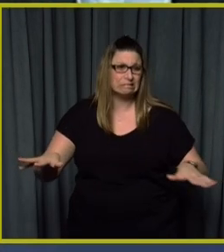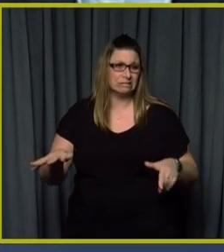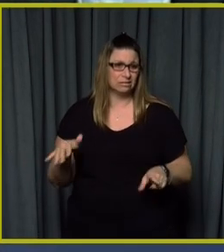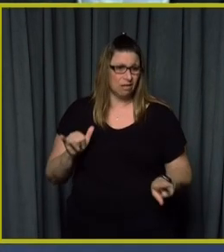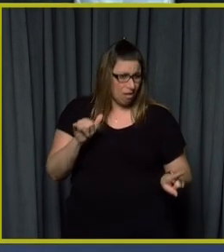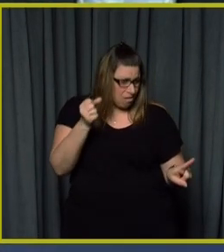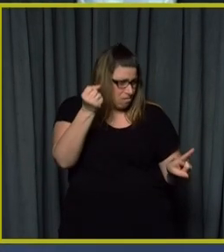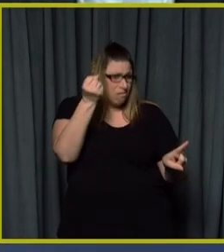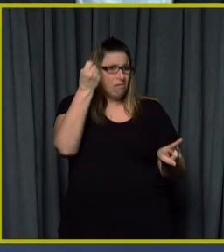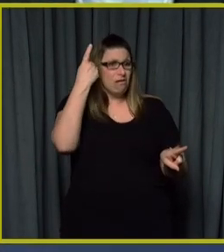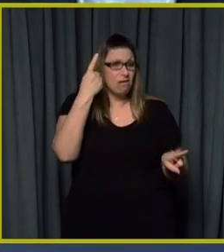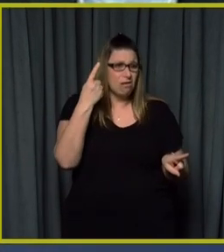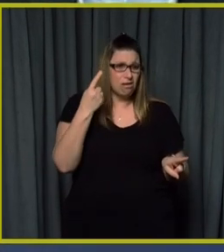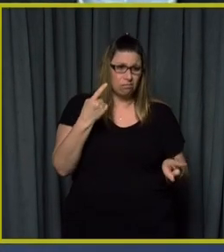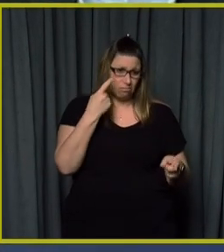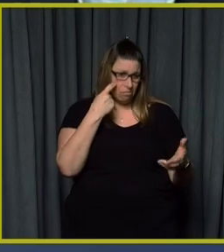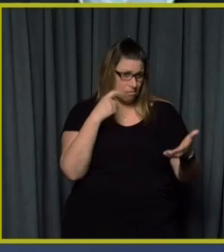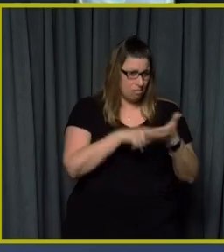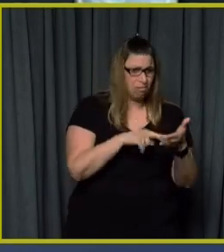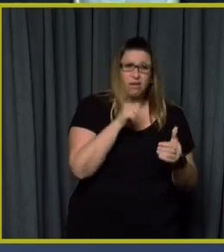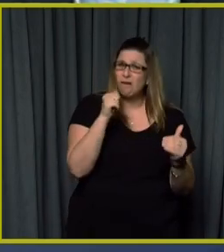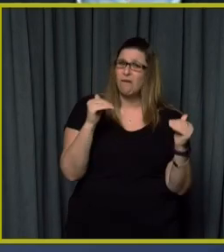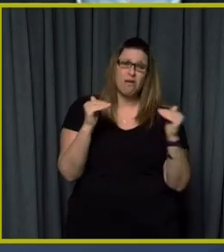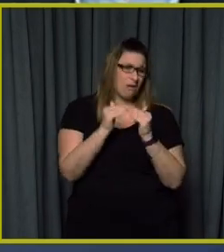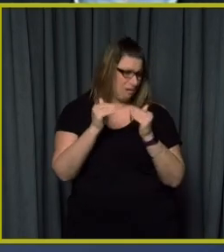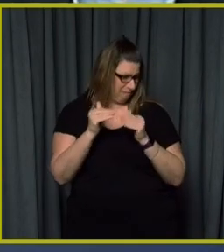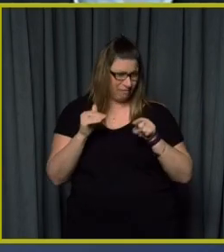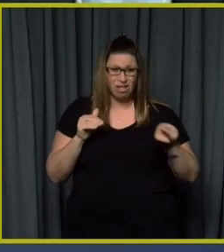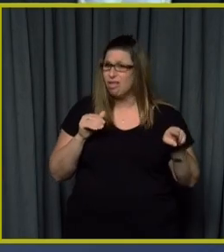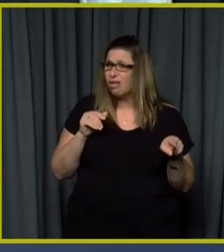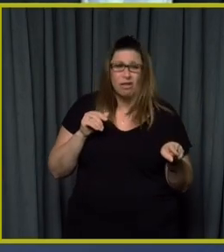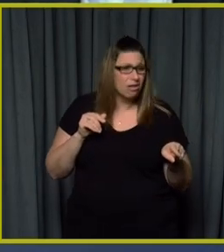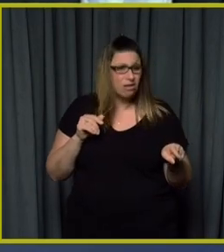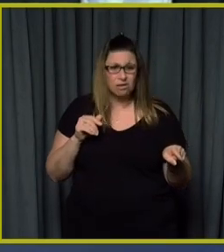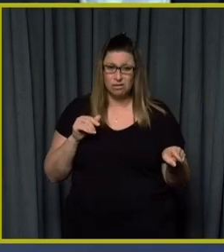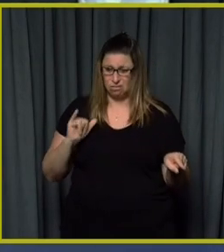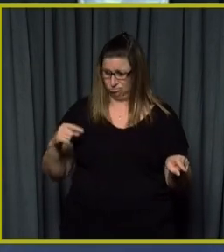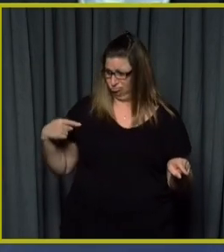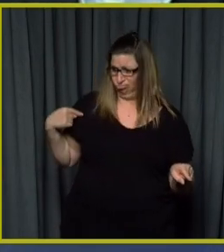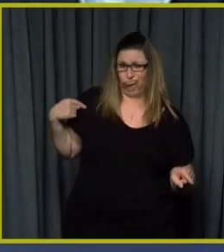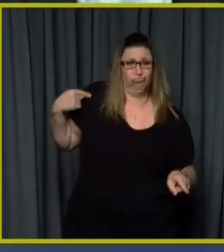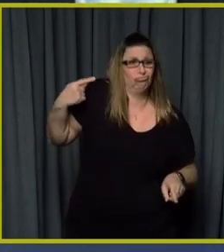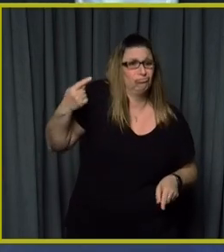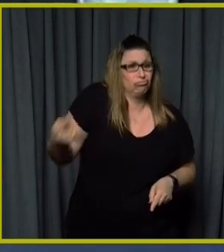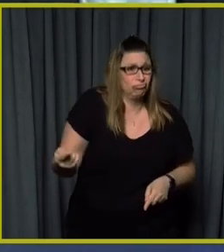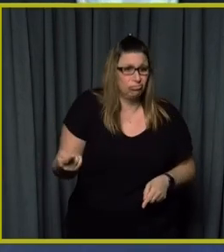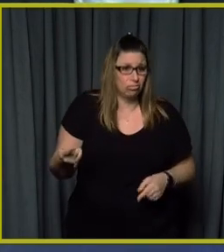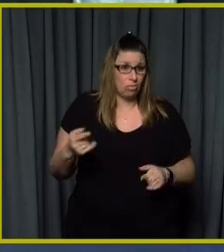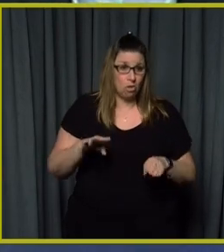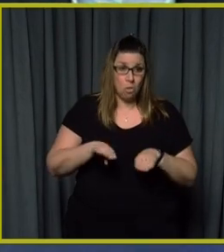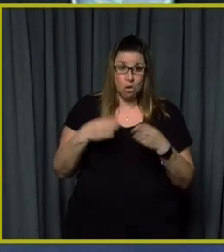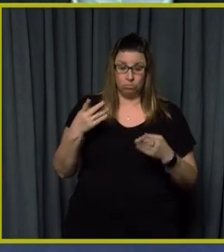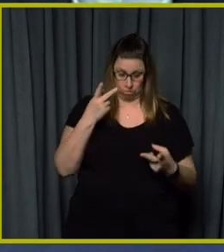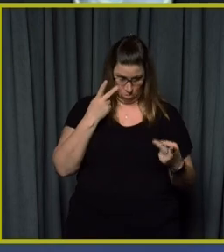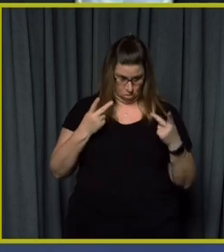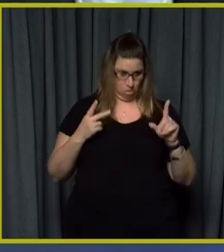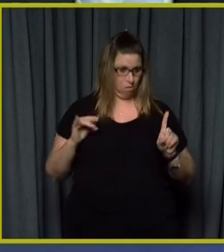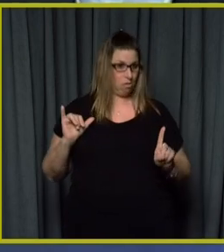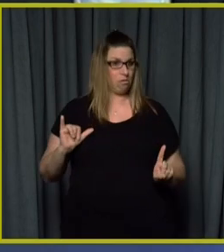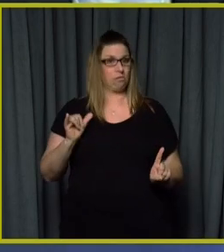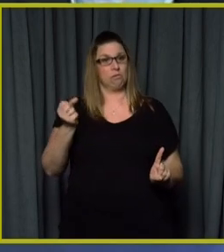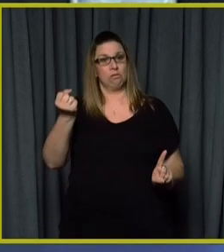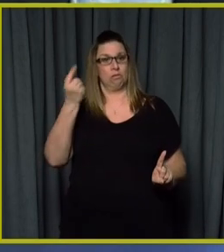inequalities that have existed in our society for a very long time. And if We can start with the health inequalities. There